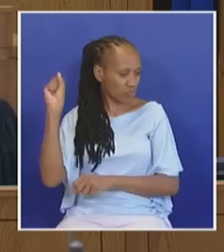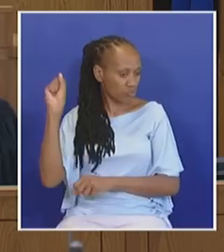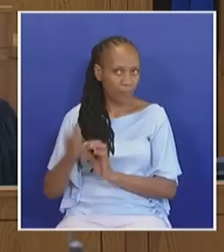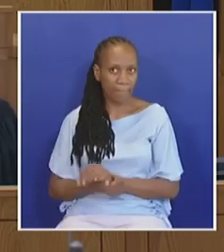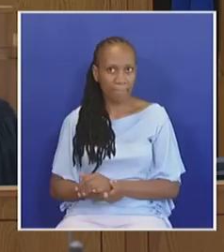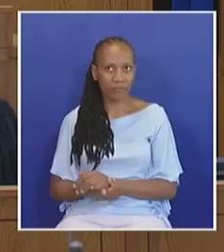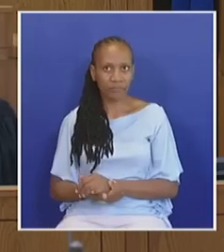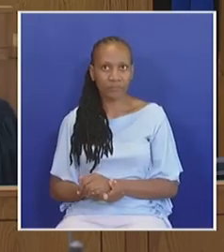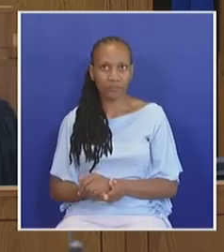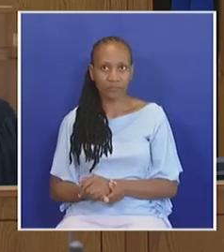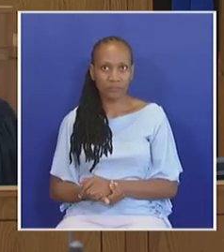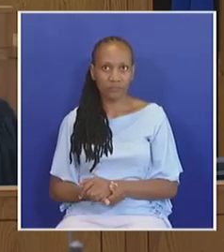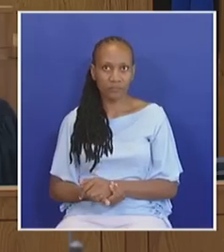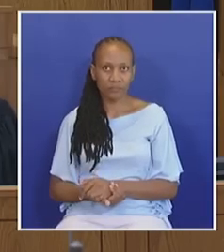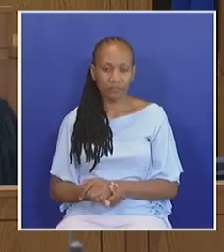How can?